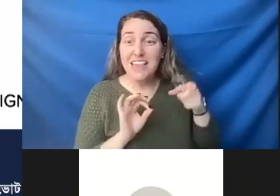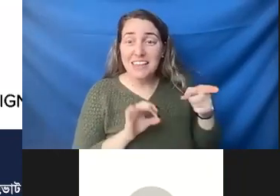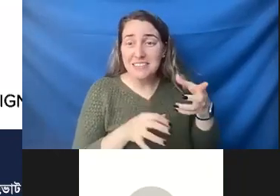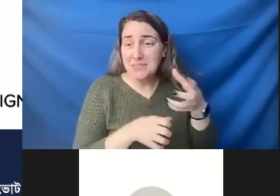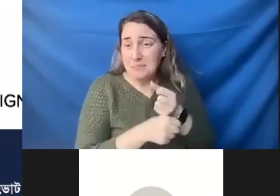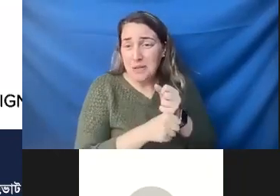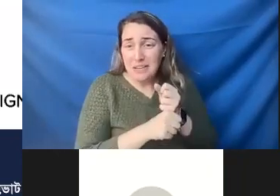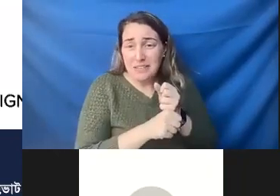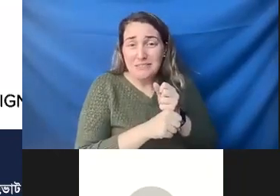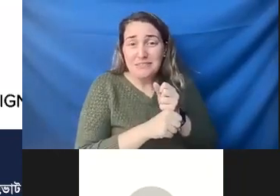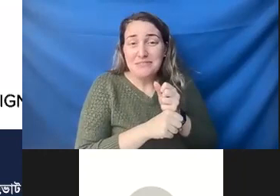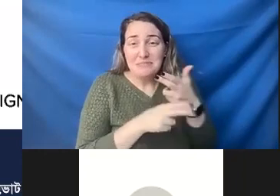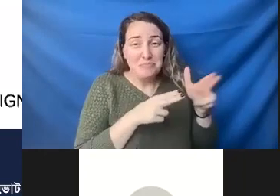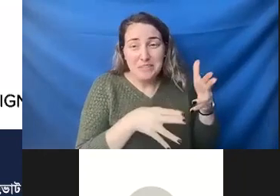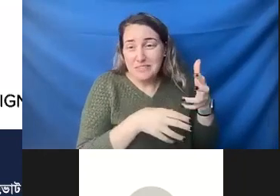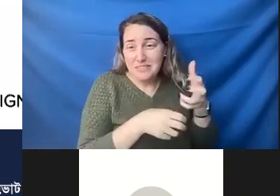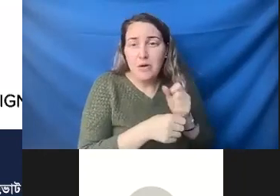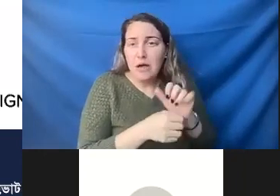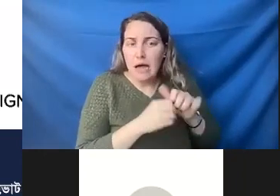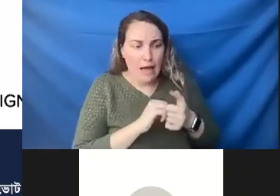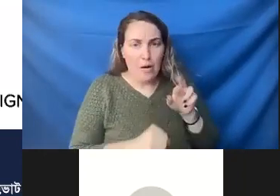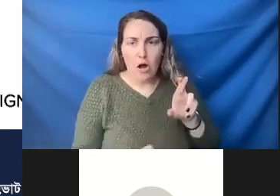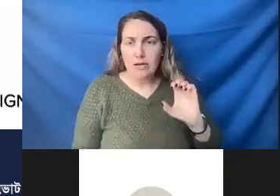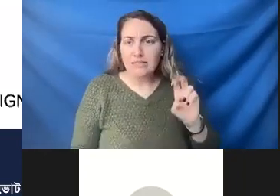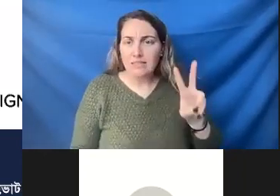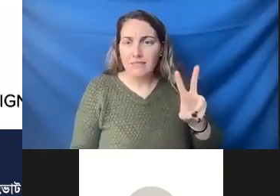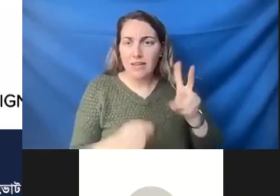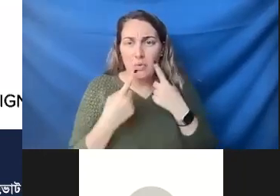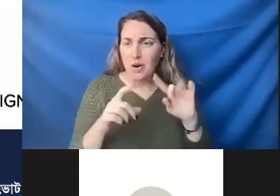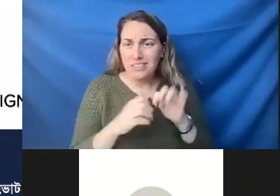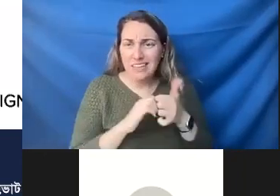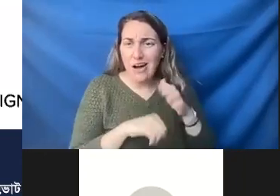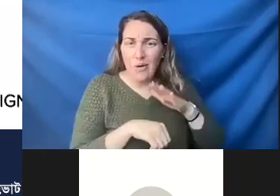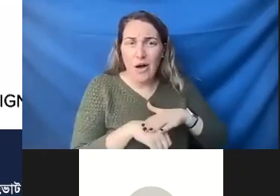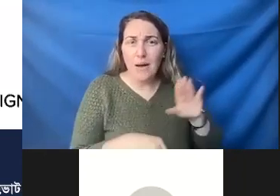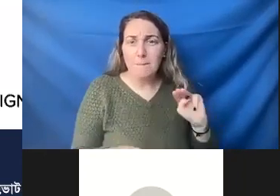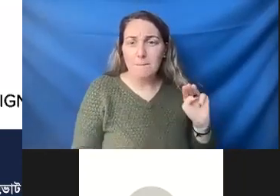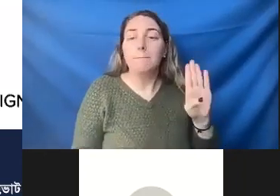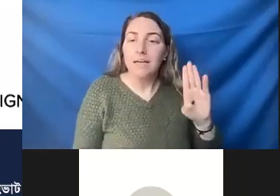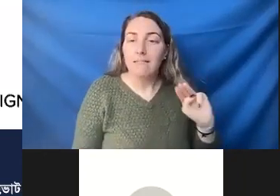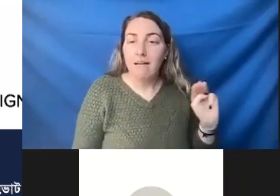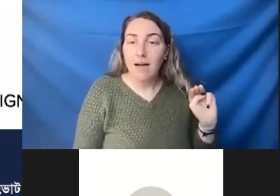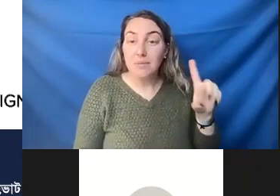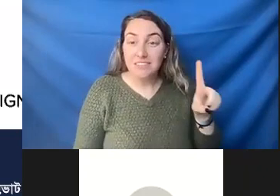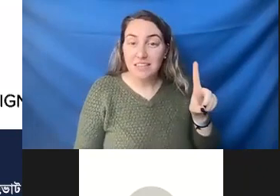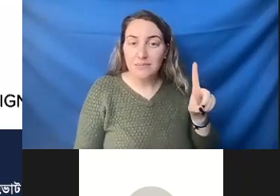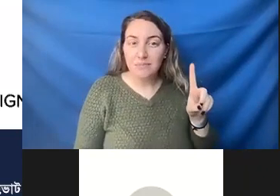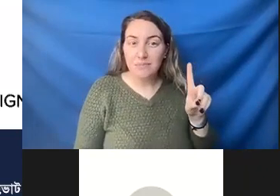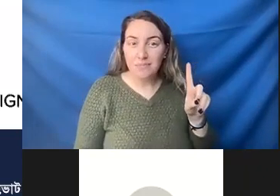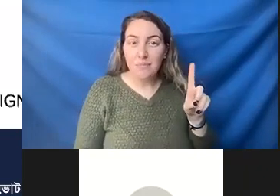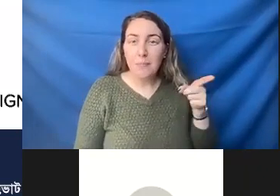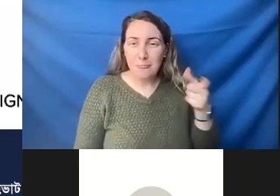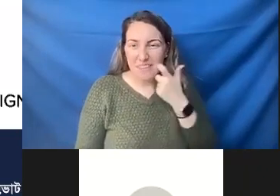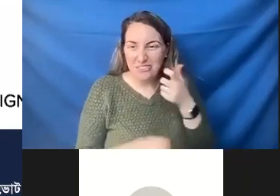overview of how RCV works on the BMD. a part of that we just explained here